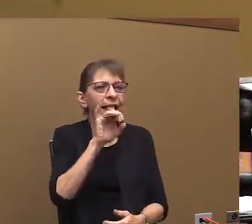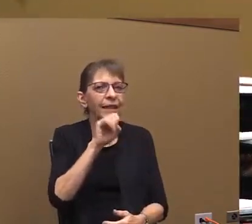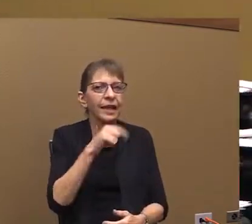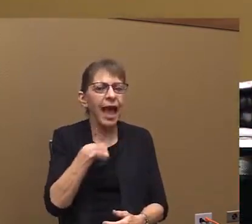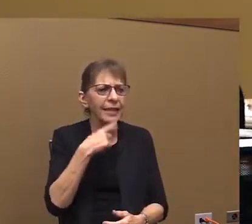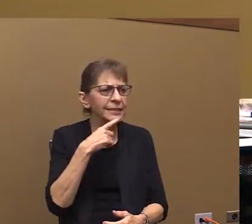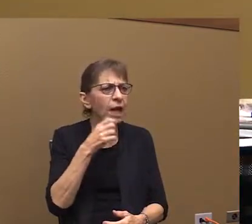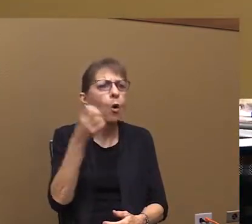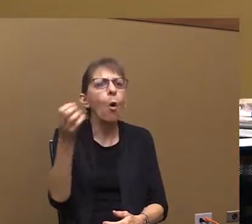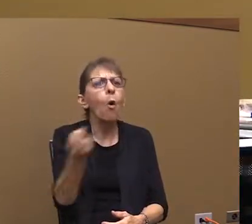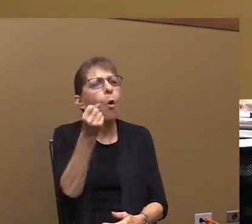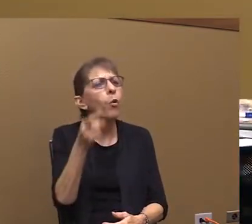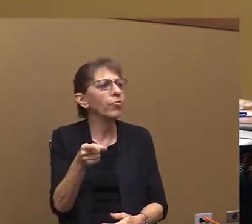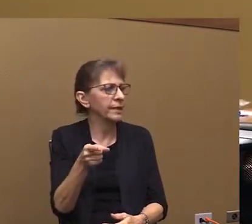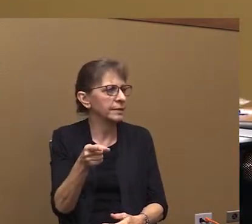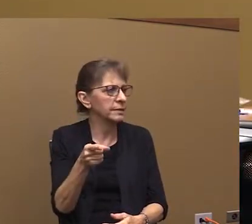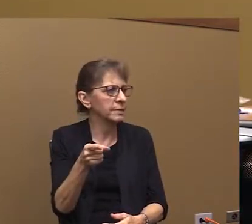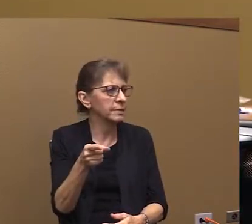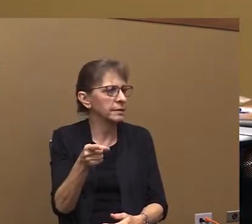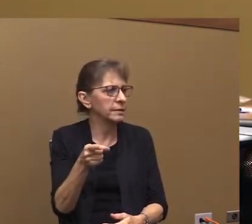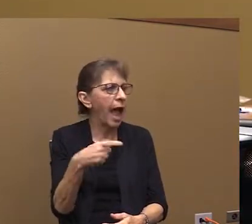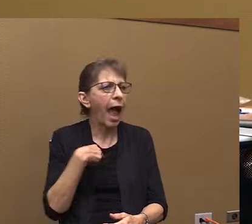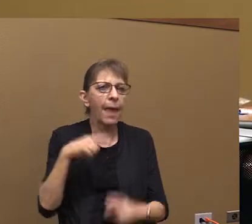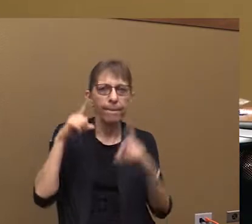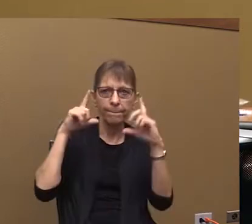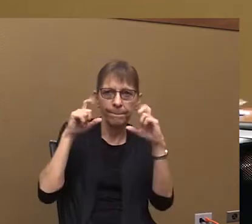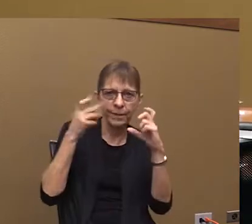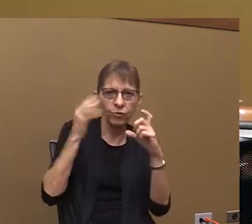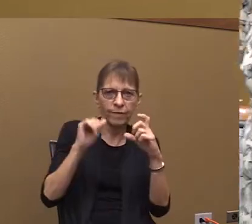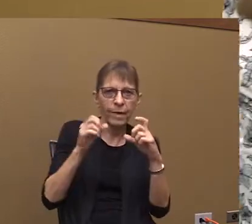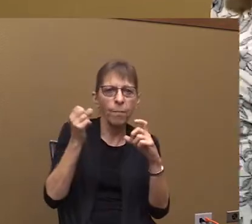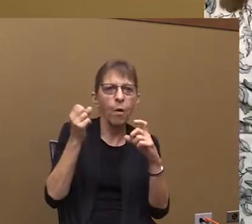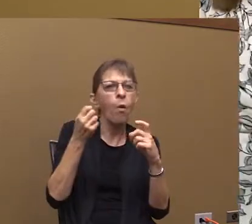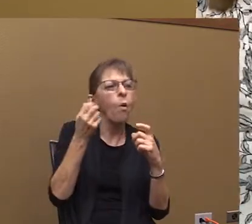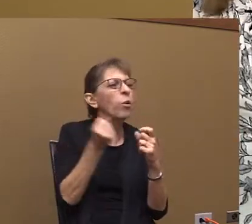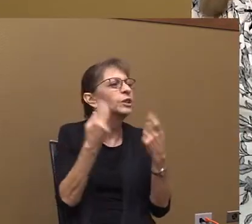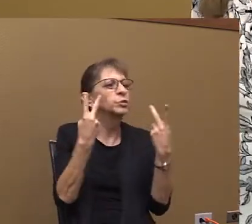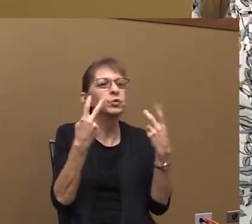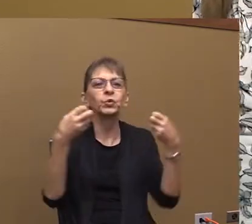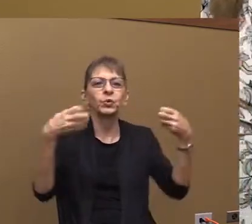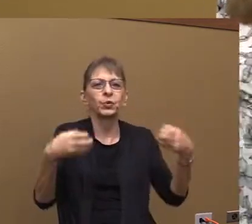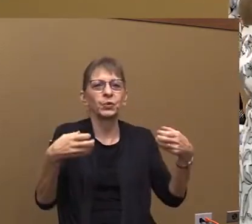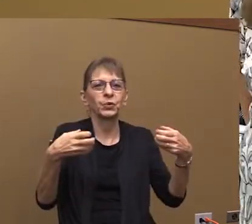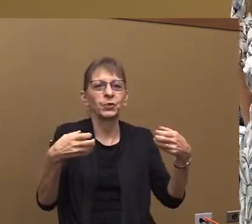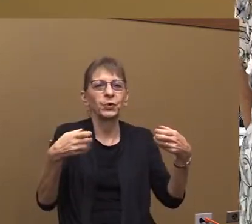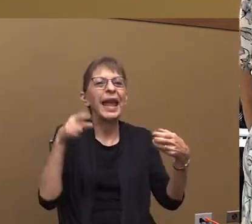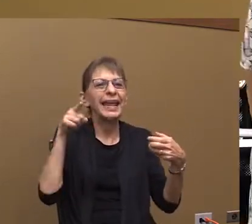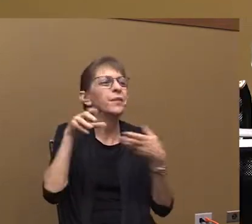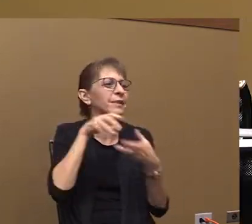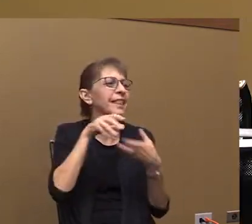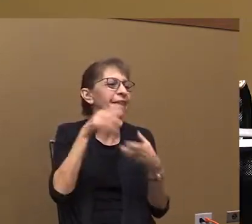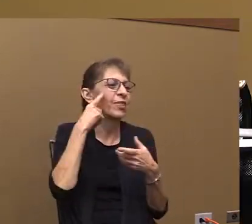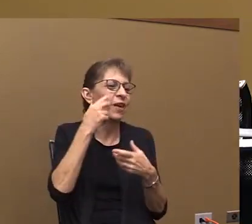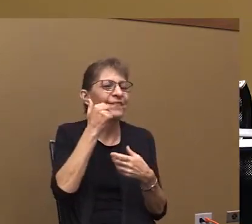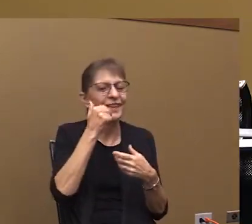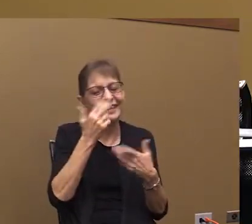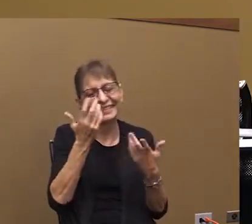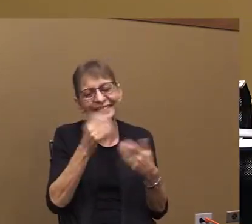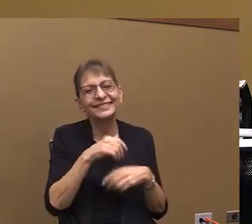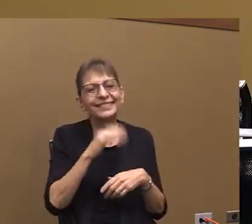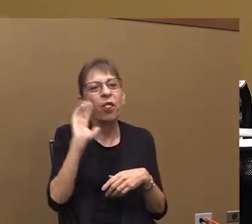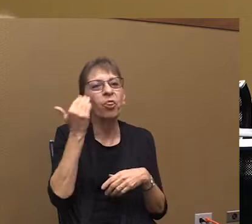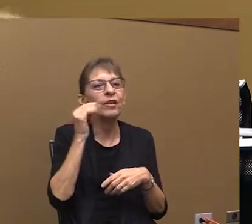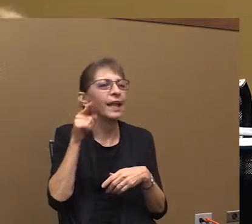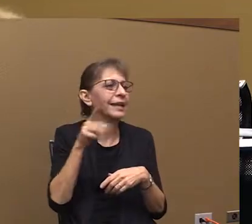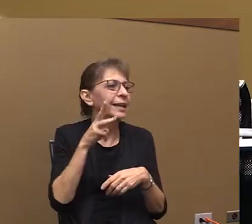said, hold this. And I took a picture of him holding 2 gelatos. So he was laughing, he thought that was kind of funny, because it